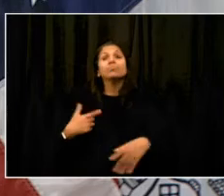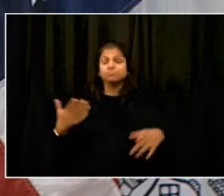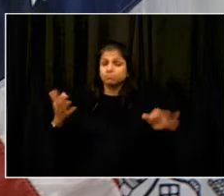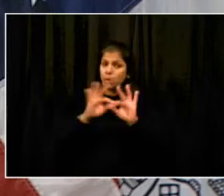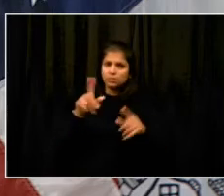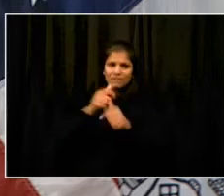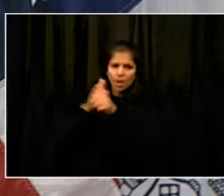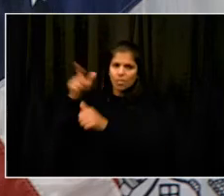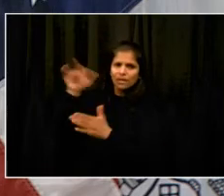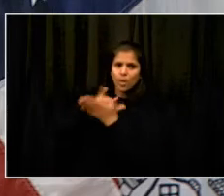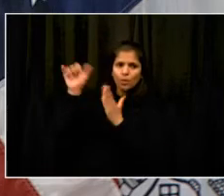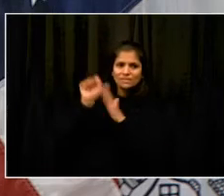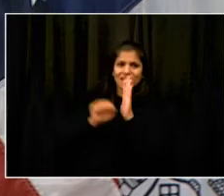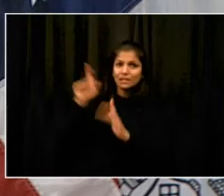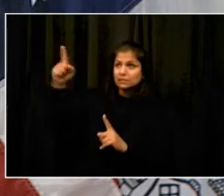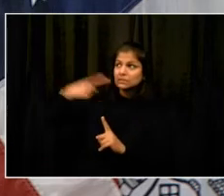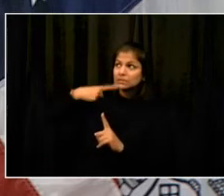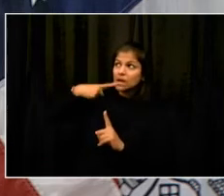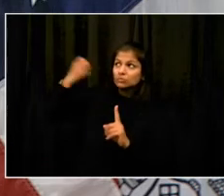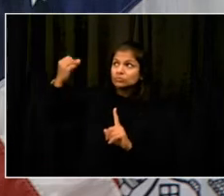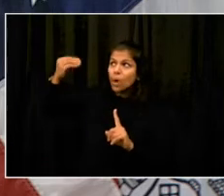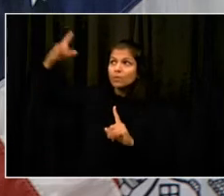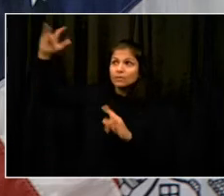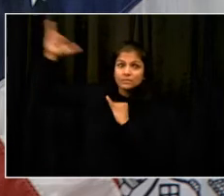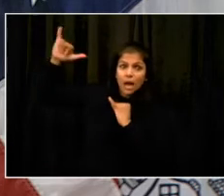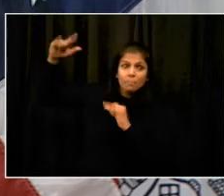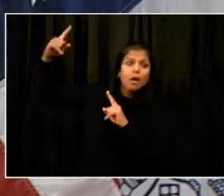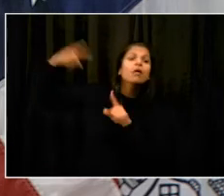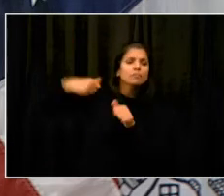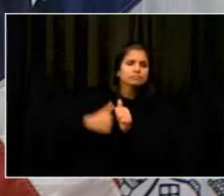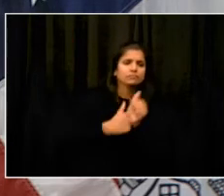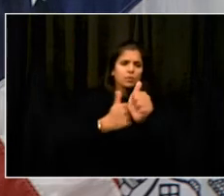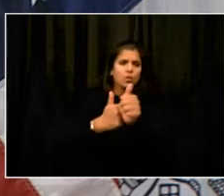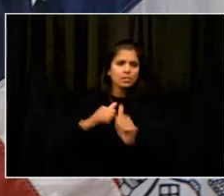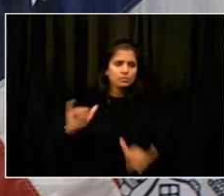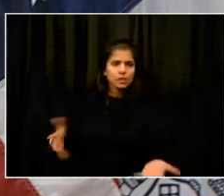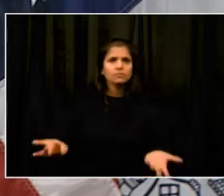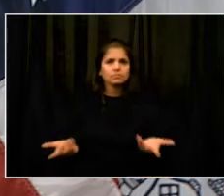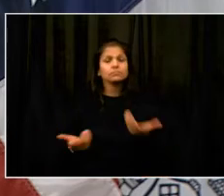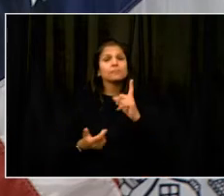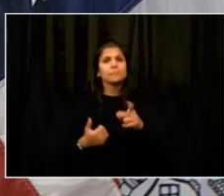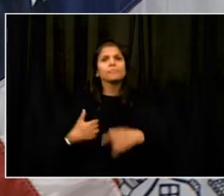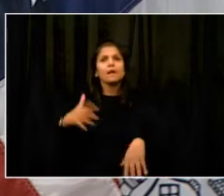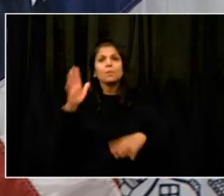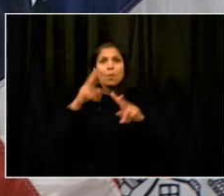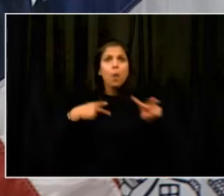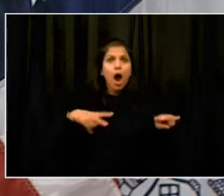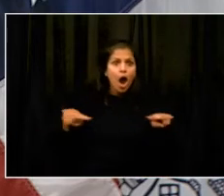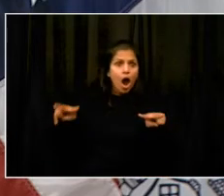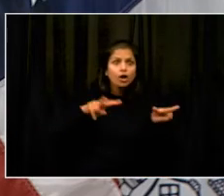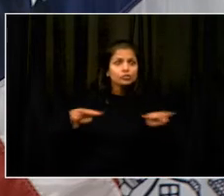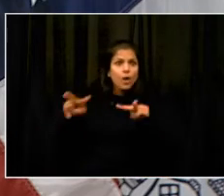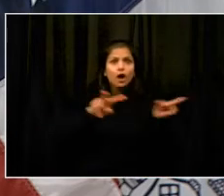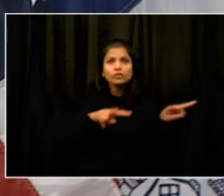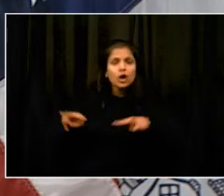carefully. But we really are talking about a different reality than the rest of our society. Dr. Varma, then Dr. Easterling.